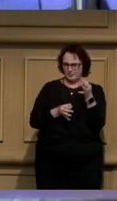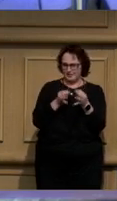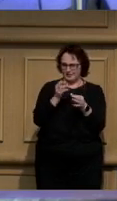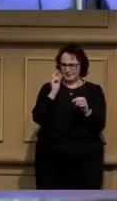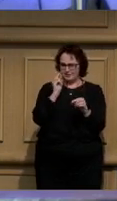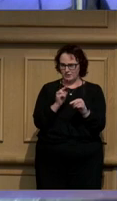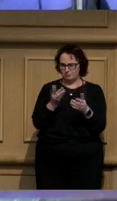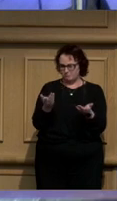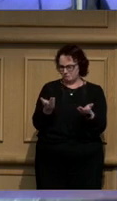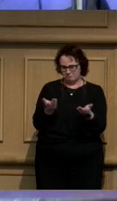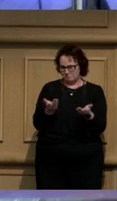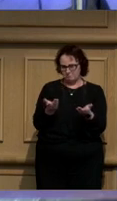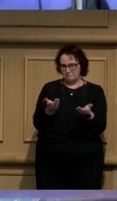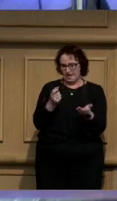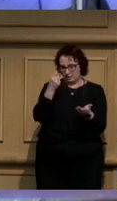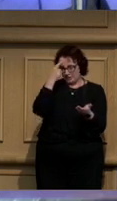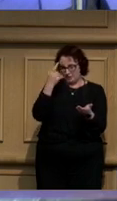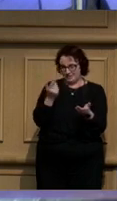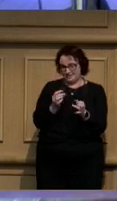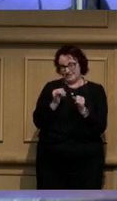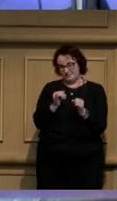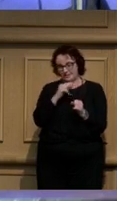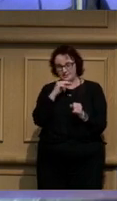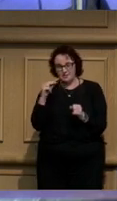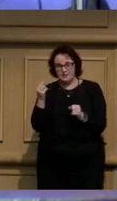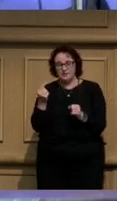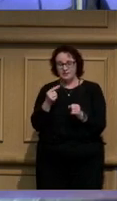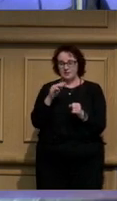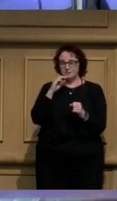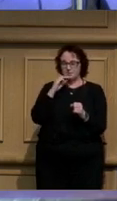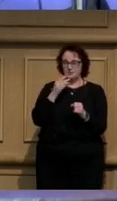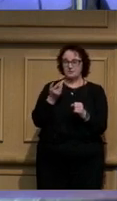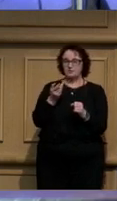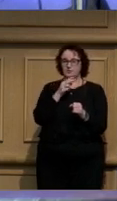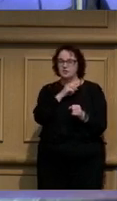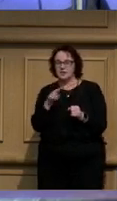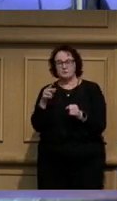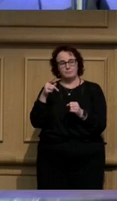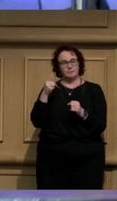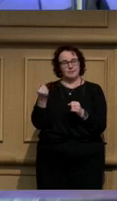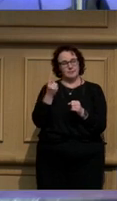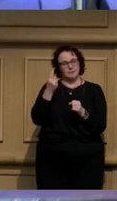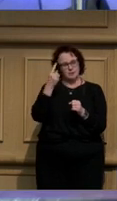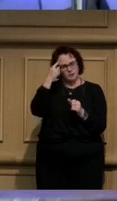and this is the bad news, I think. Mm-hmm. That's not to say we shouldn't keep creating. I think we're on,